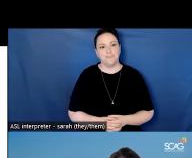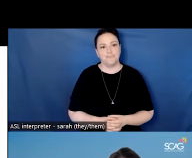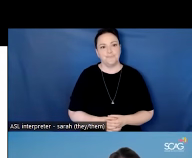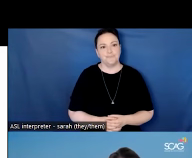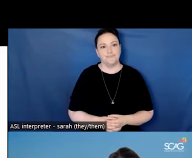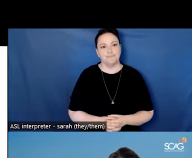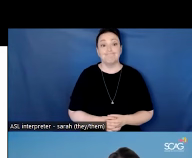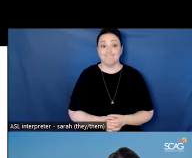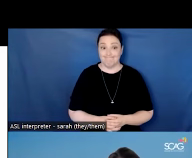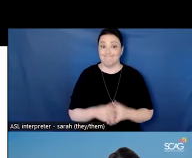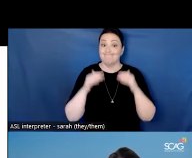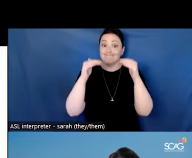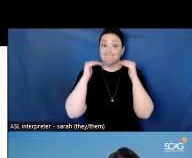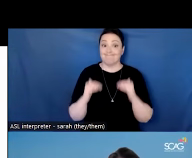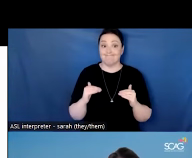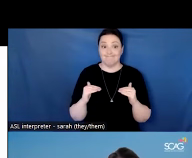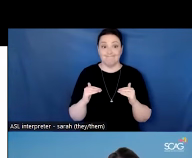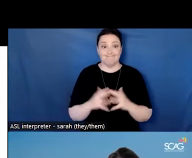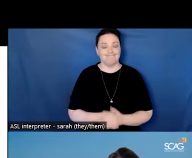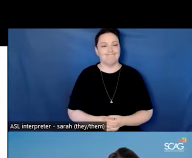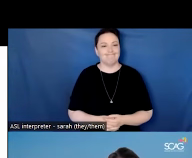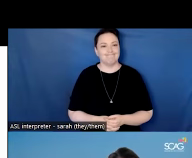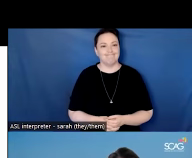Okay, moving on to next slide.